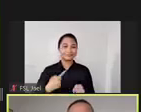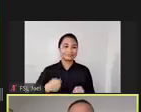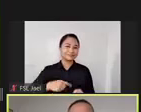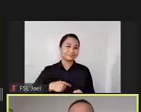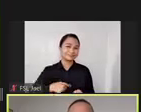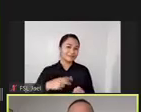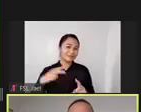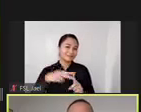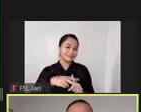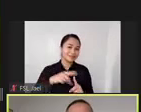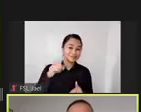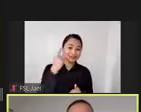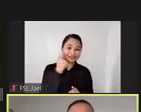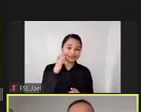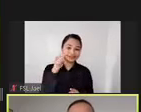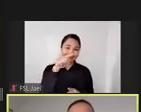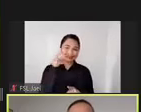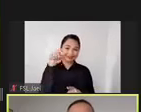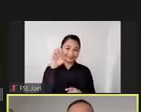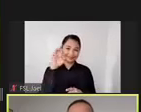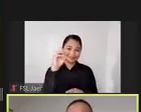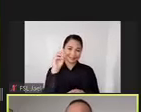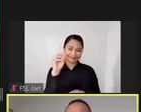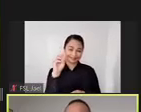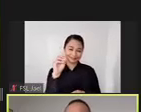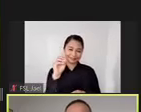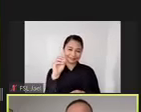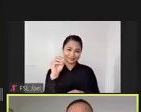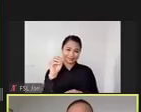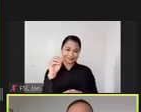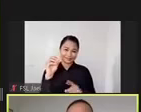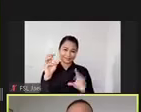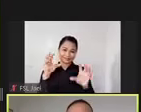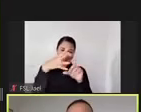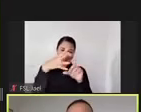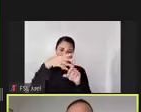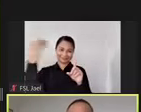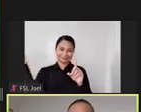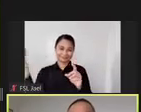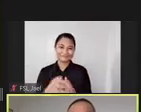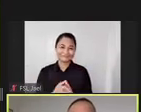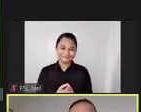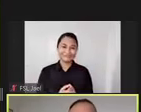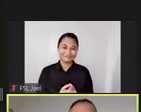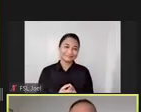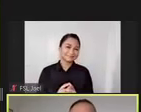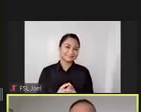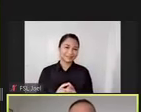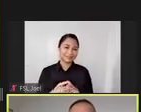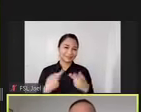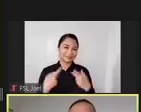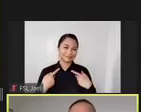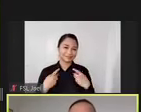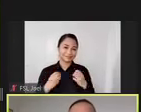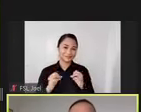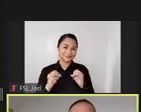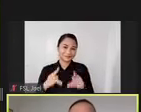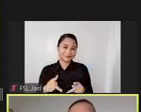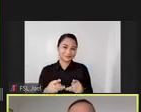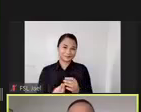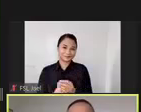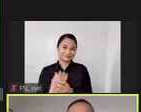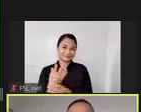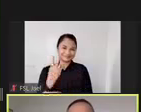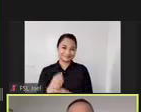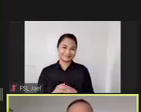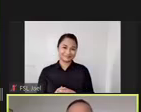of opportunity growth, with the lowest carbon footprint possible. I think providing access to electricity in various forms